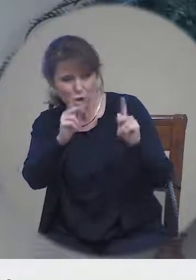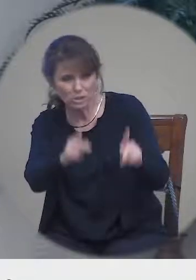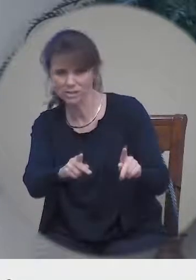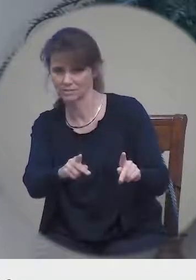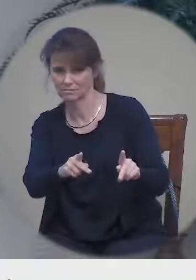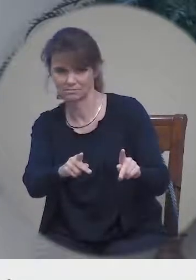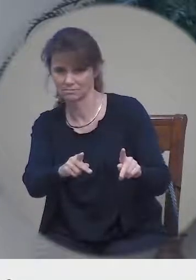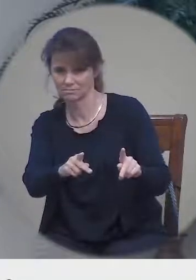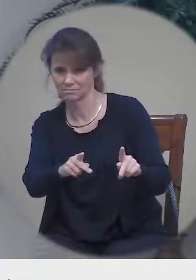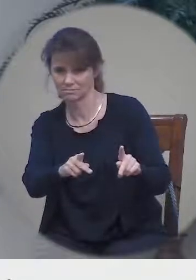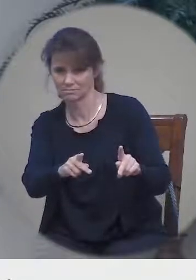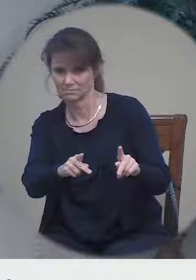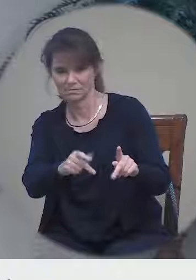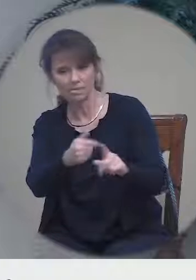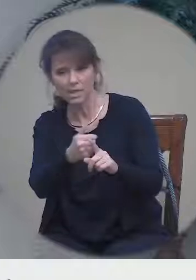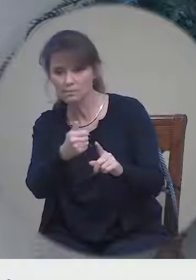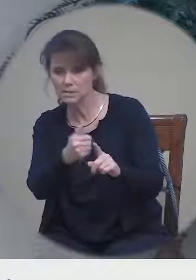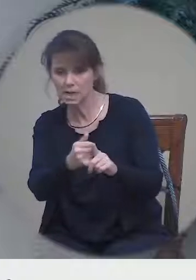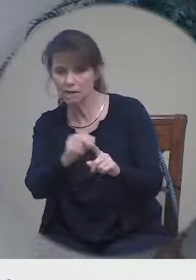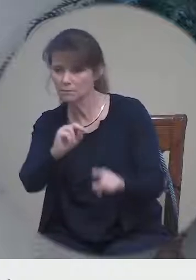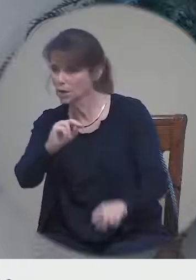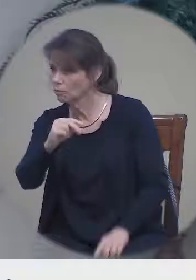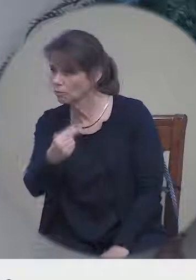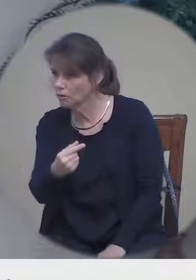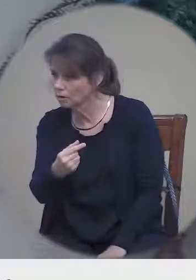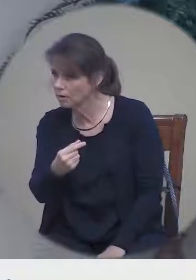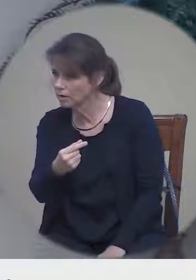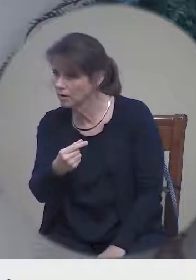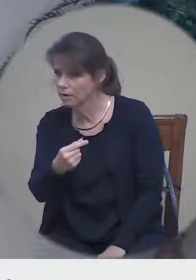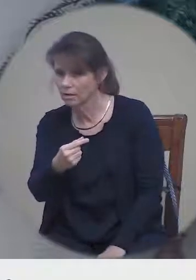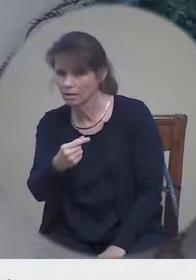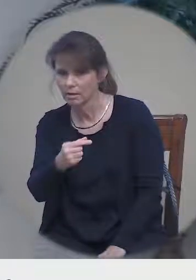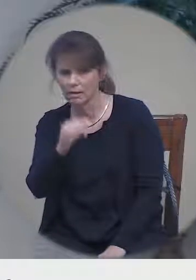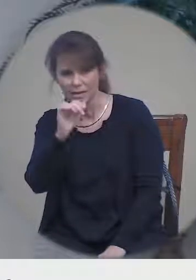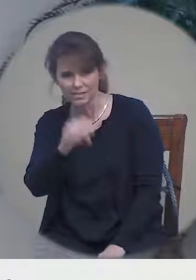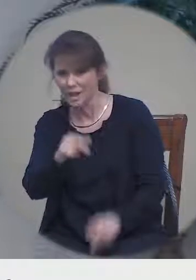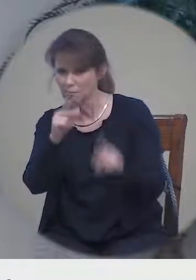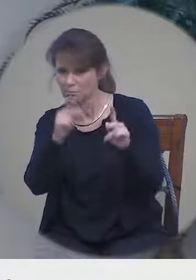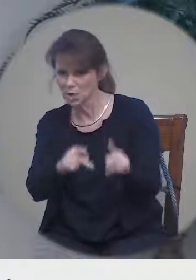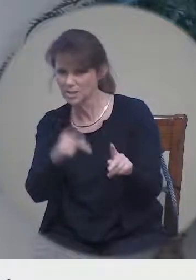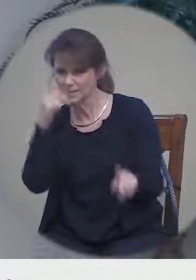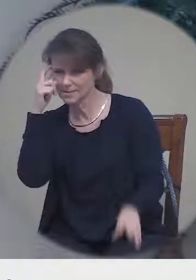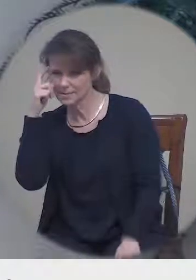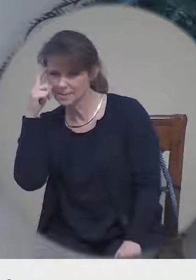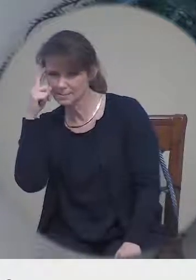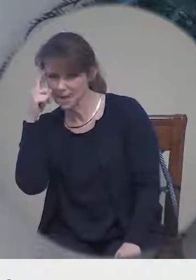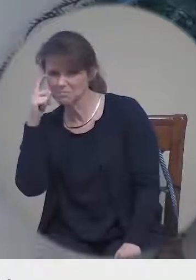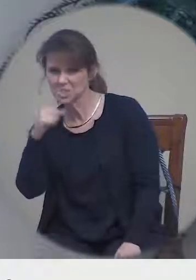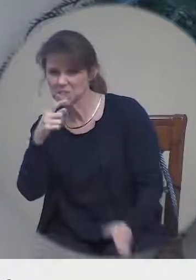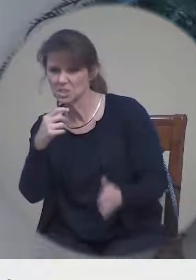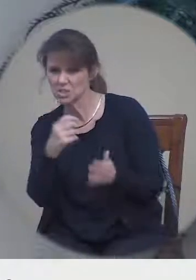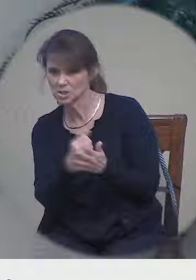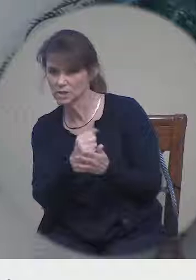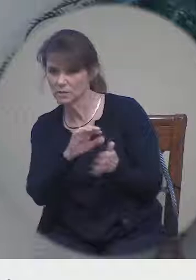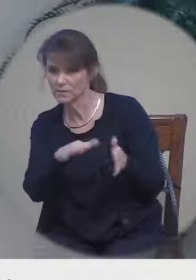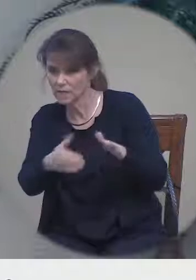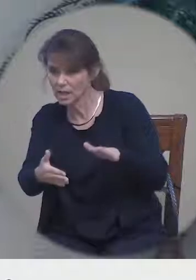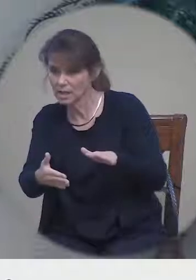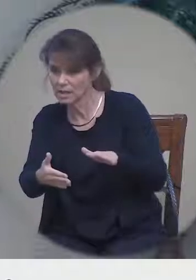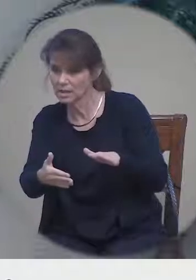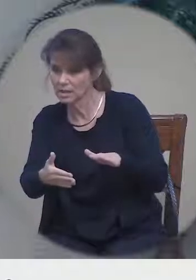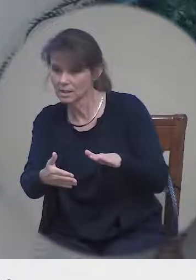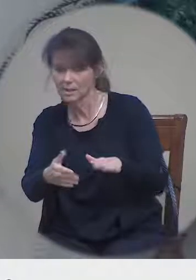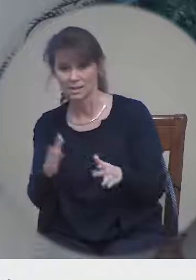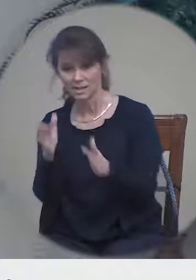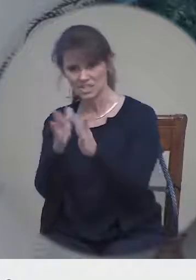individual who has been executed, is suspect and deserved of that kind of treatment.